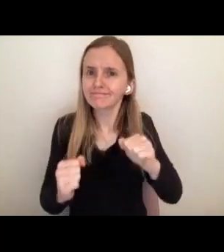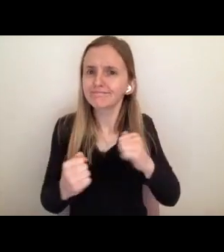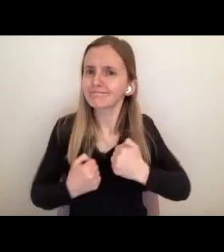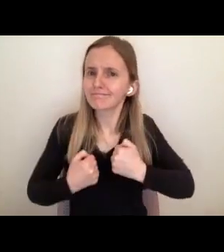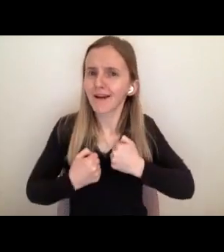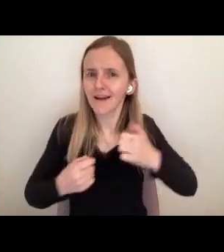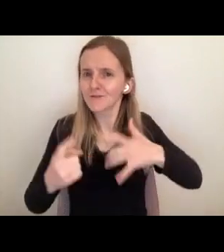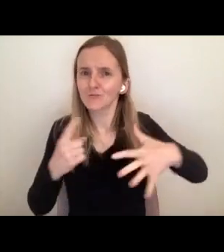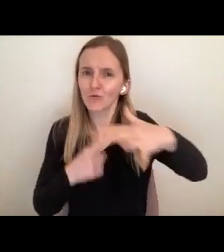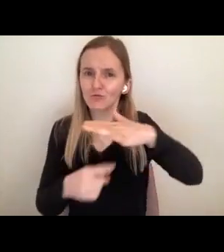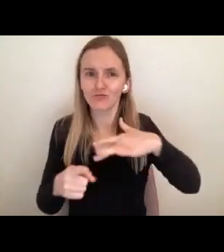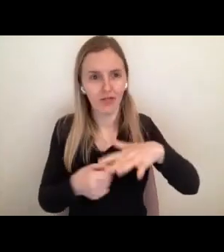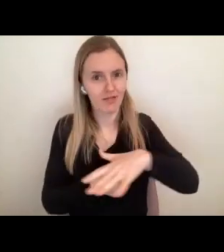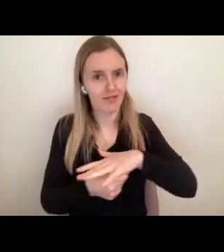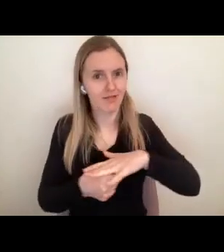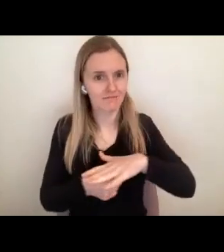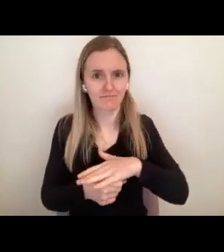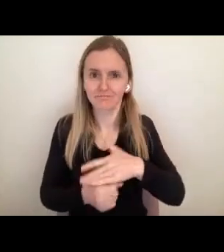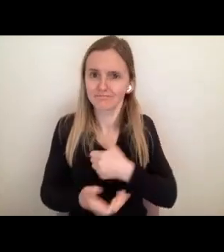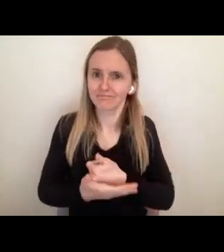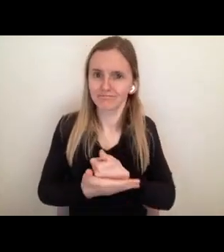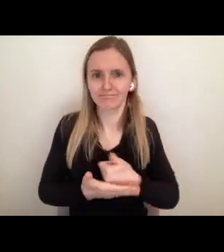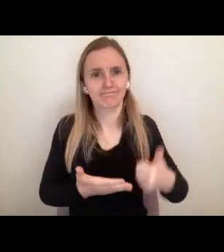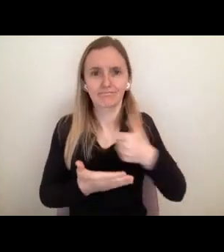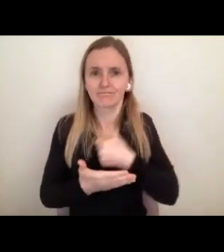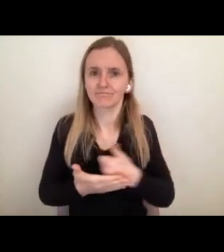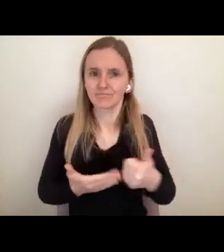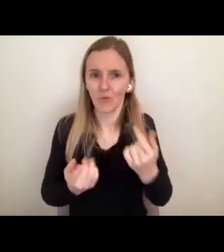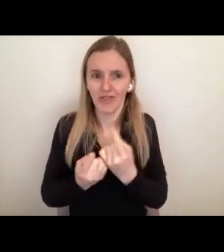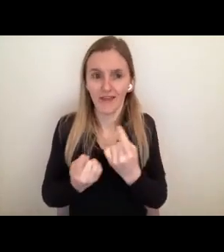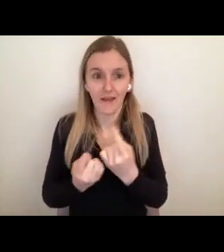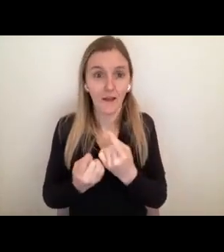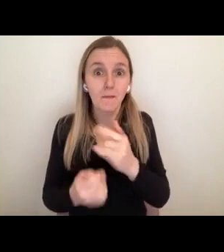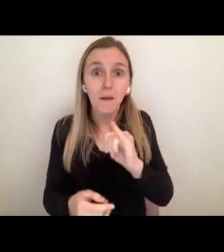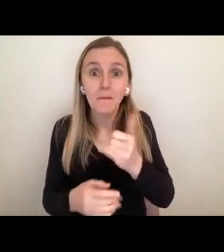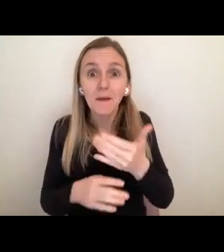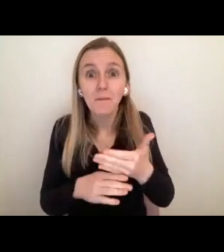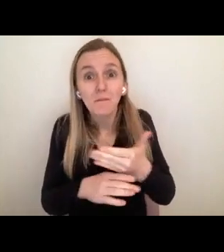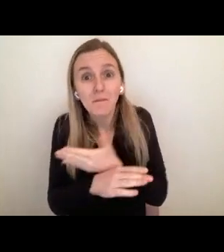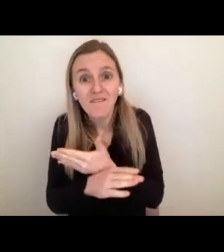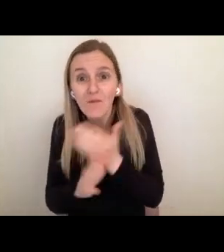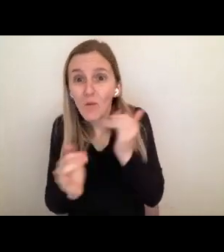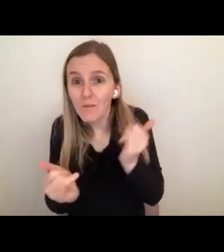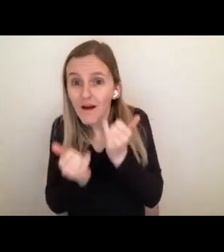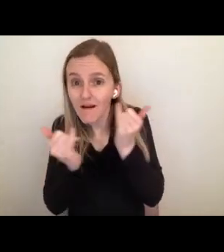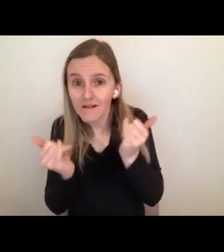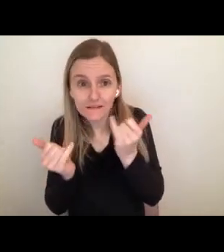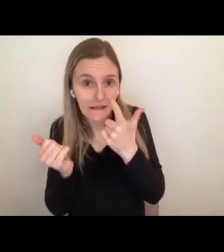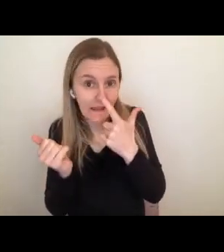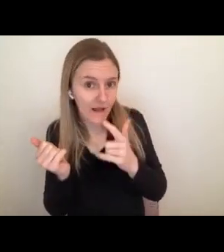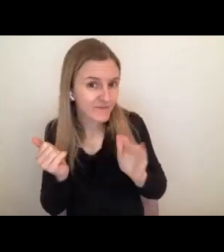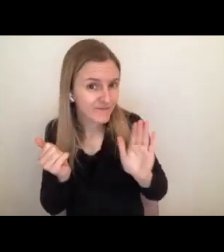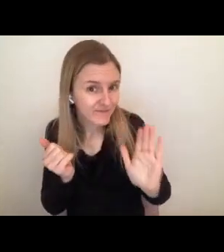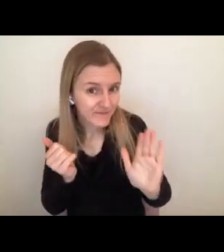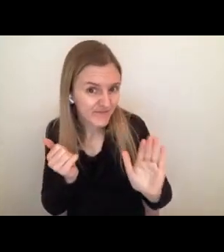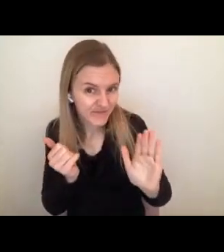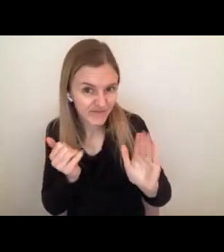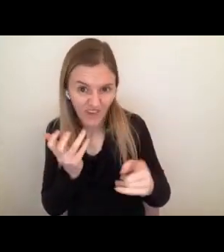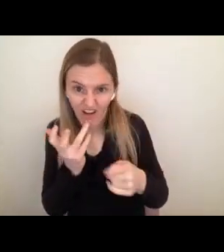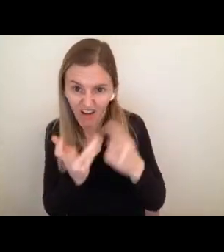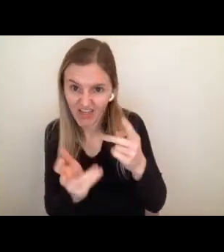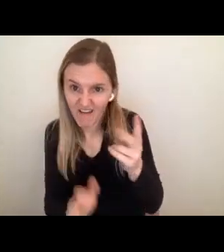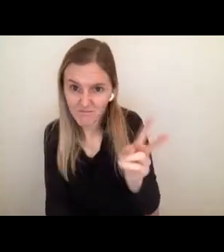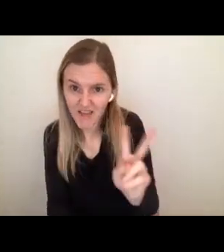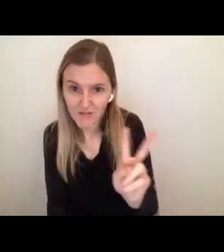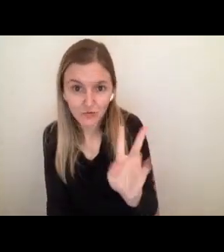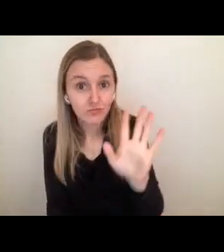is an ordinary thing. So before a party, for example, maybe just having a word with the parent of whatever,